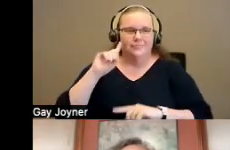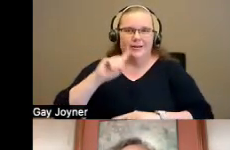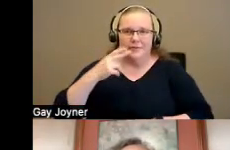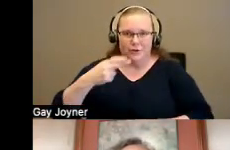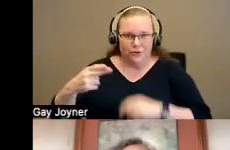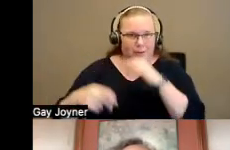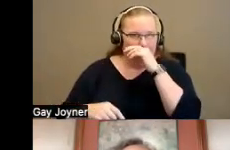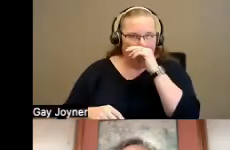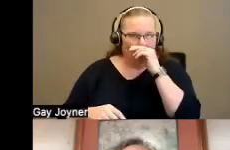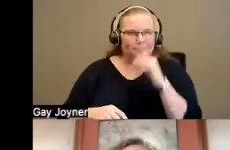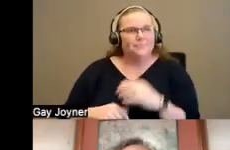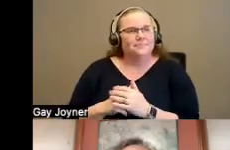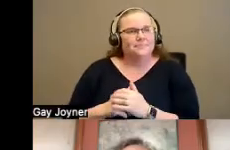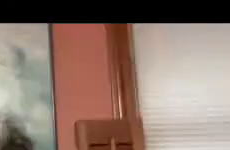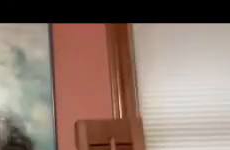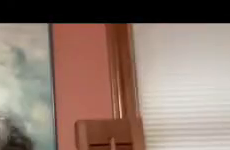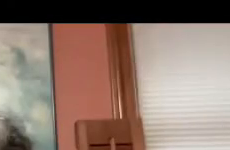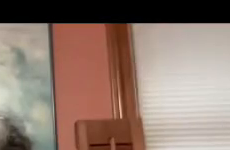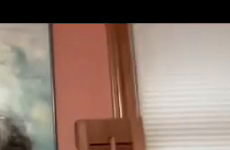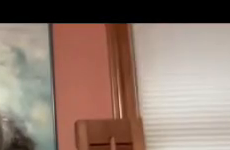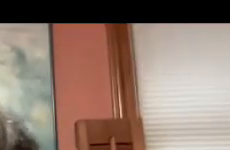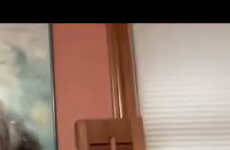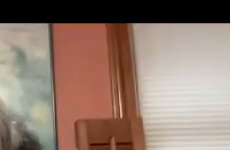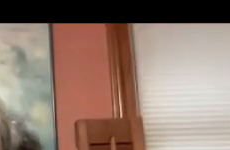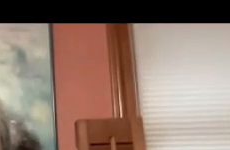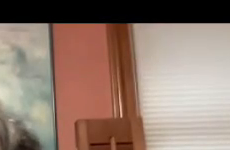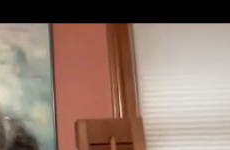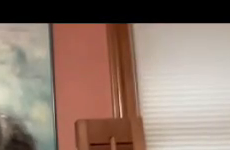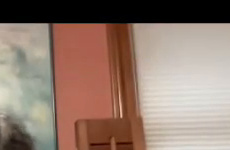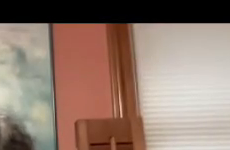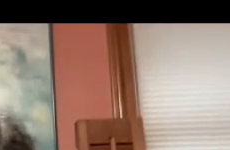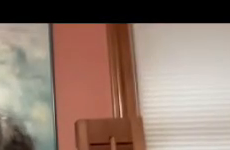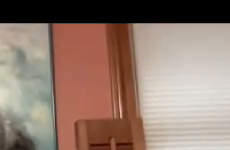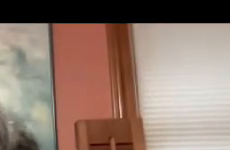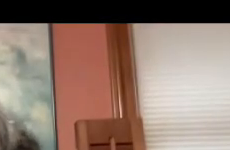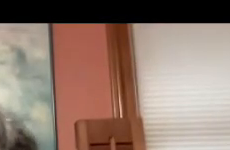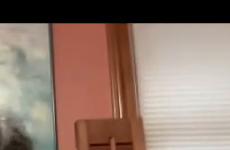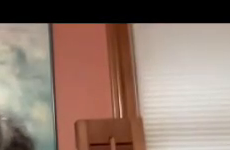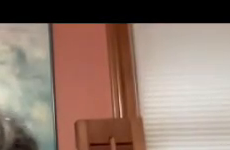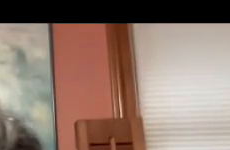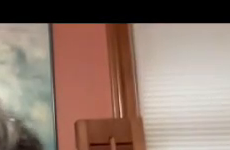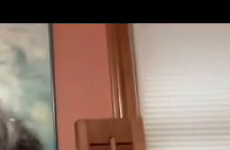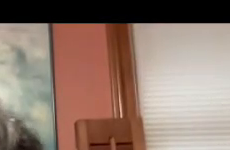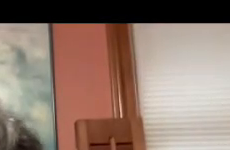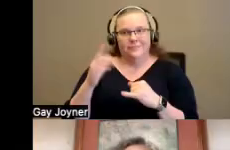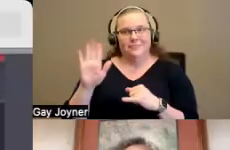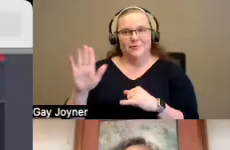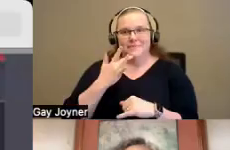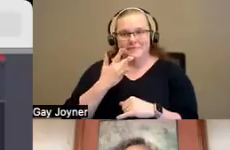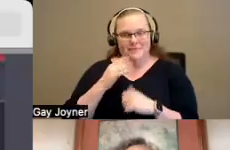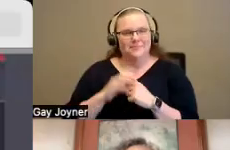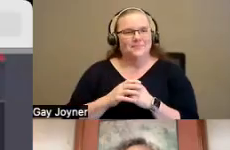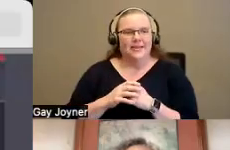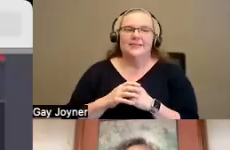culture, deaf history. Um, I have to but say, this last one is my favorite.